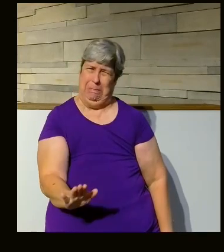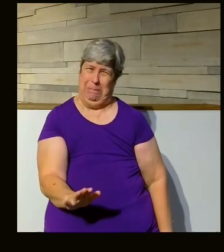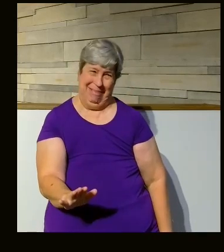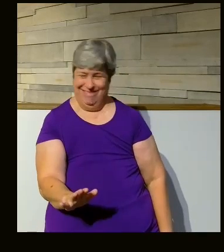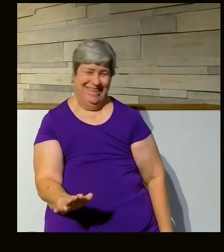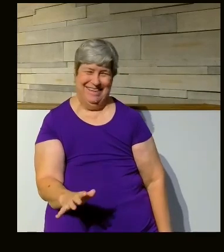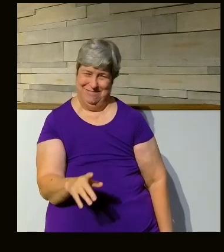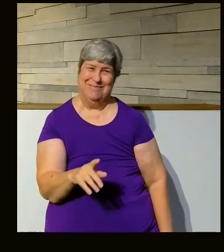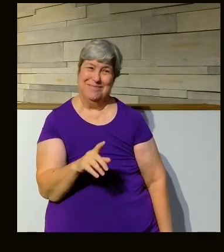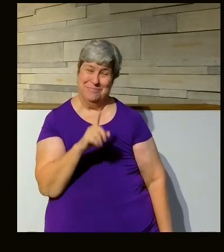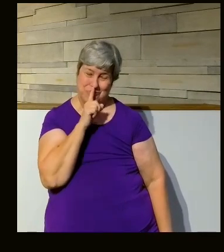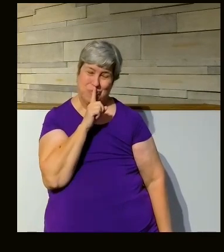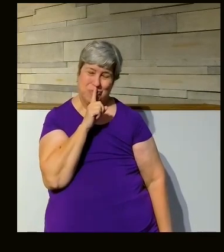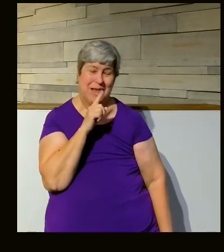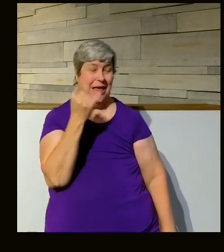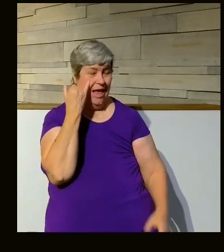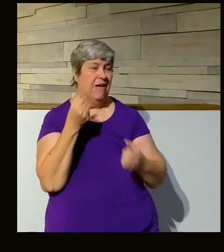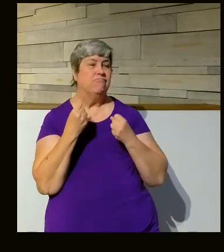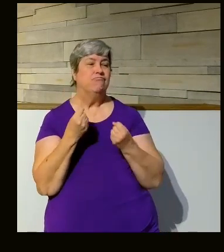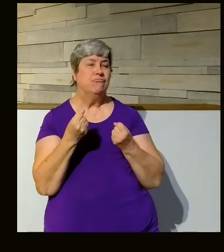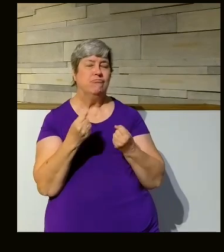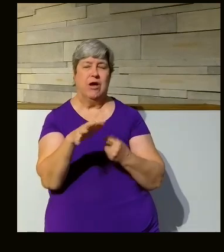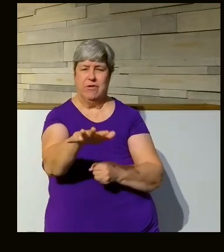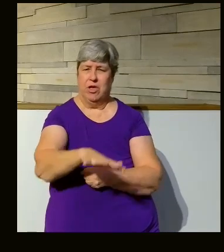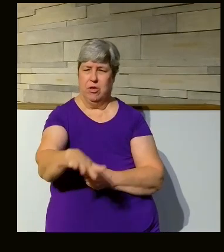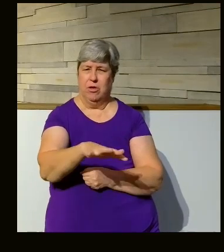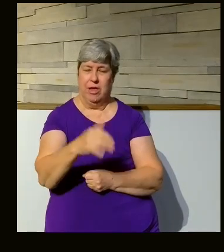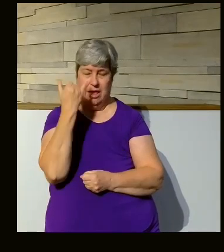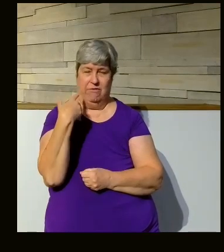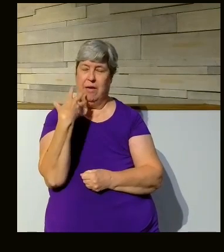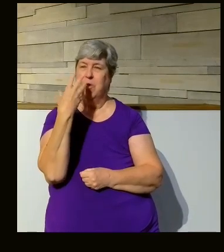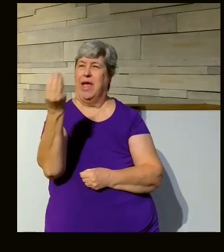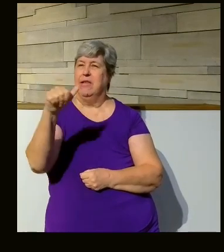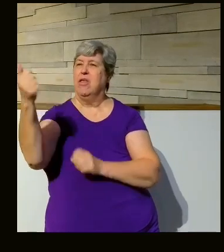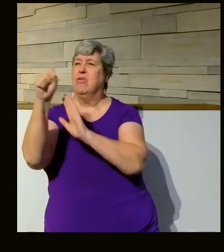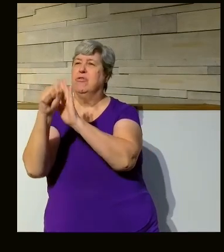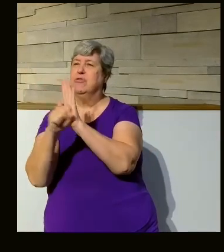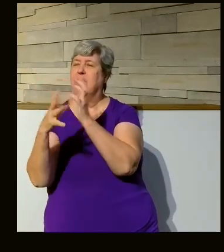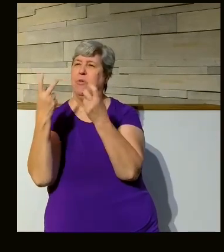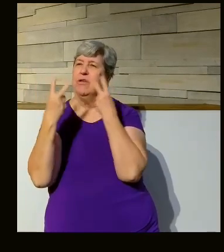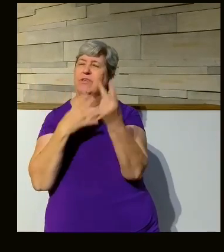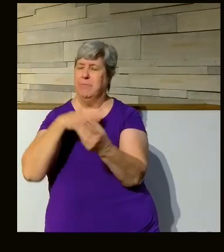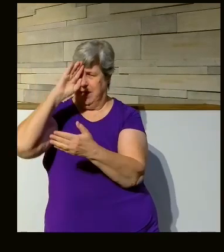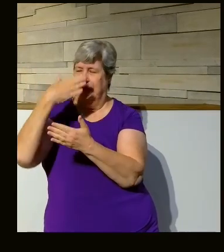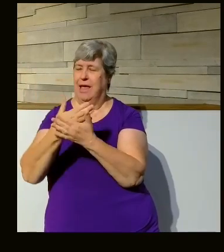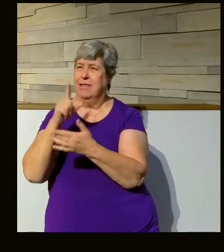no. You know, when you're driving someplace new, especially like if I'm going out of state, we want to visit our